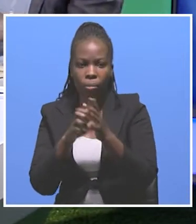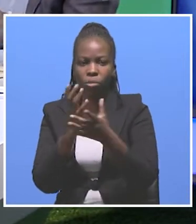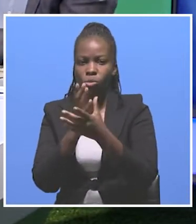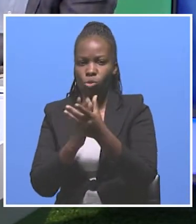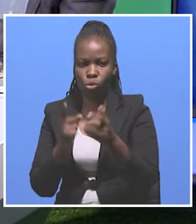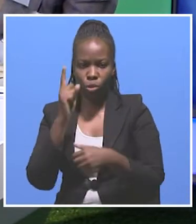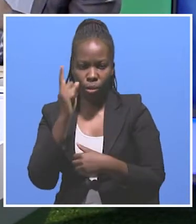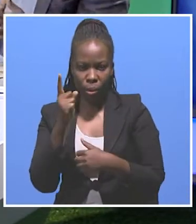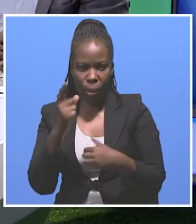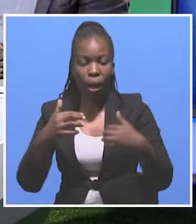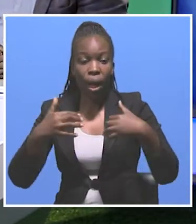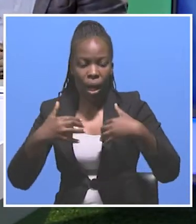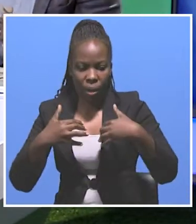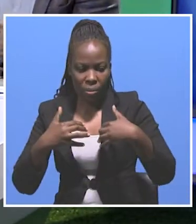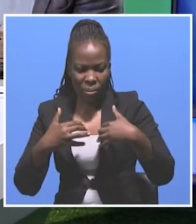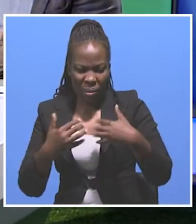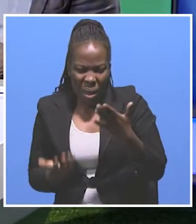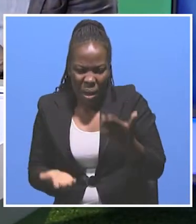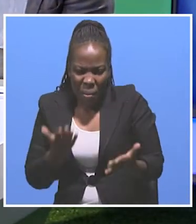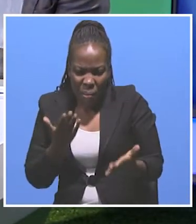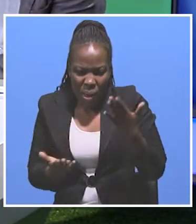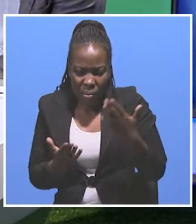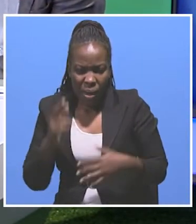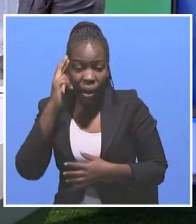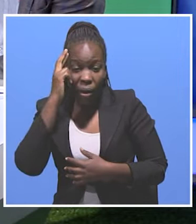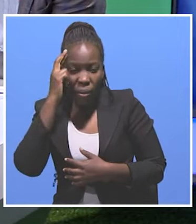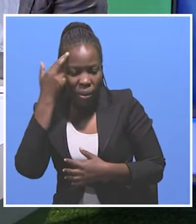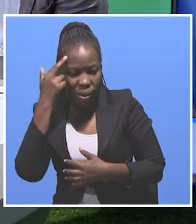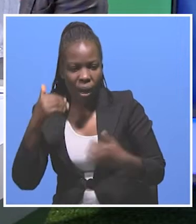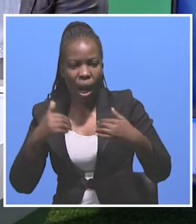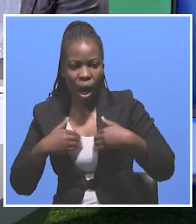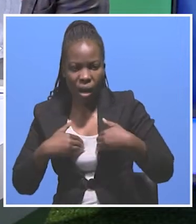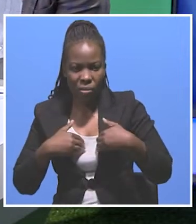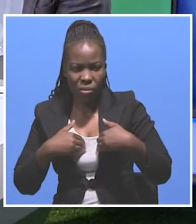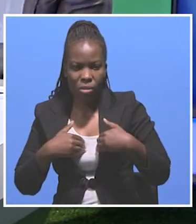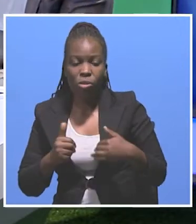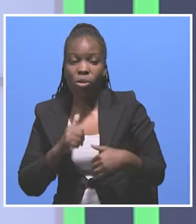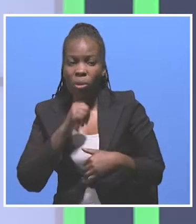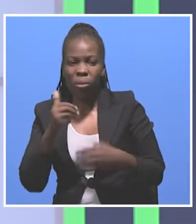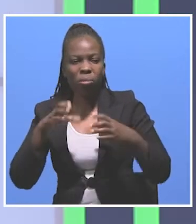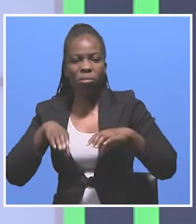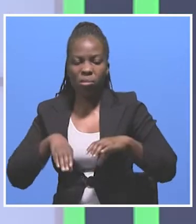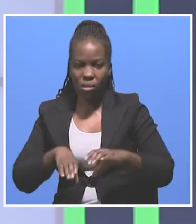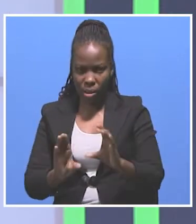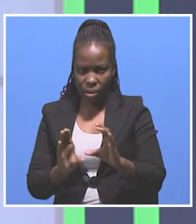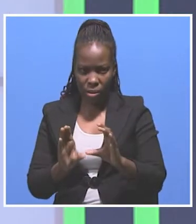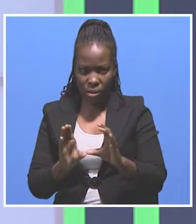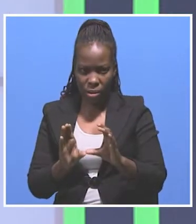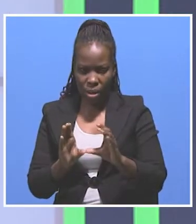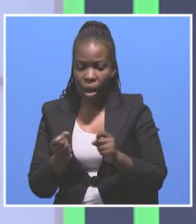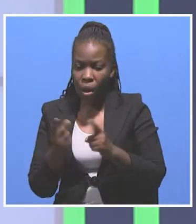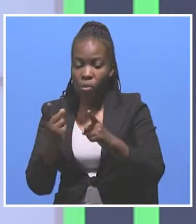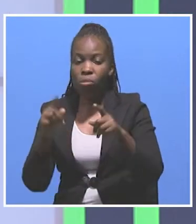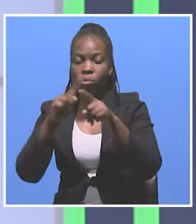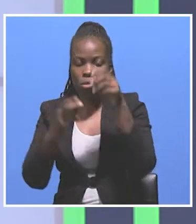someone has a particular reason why they cannot continue with the pregnancy. And they go to seek services